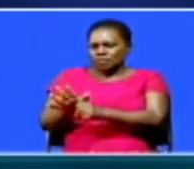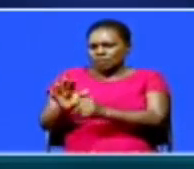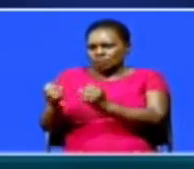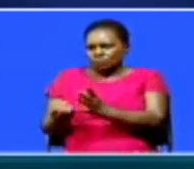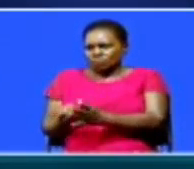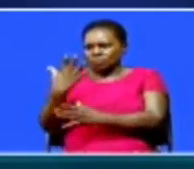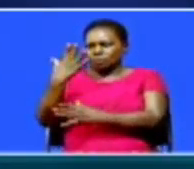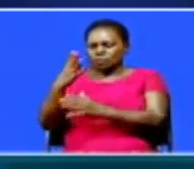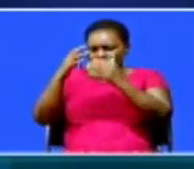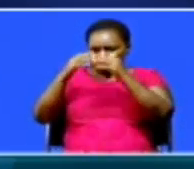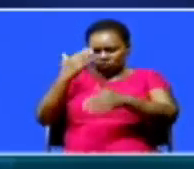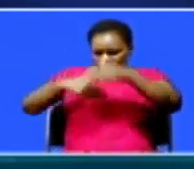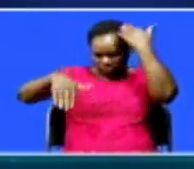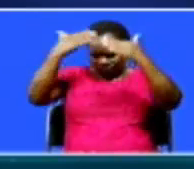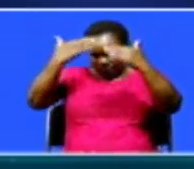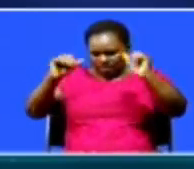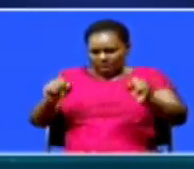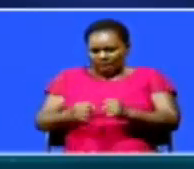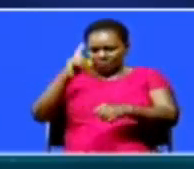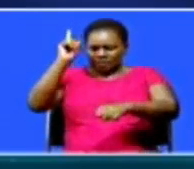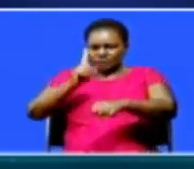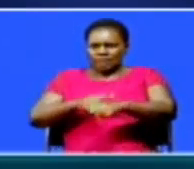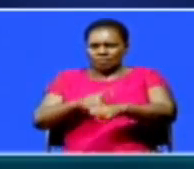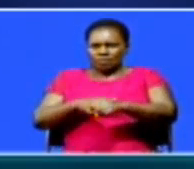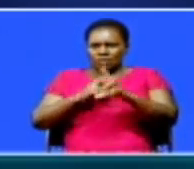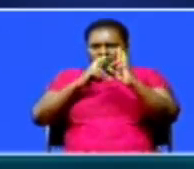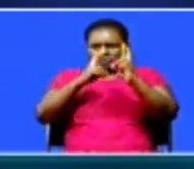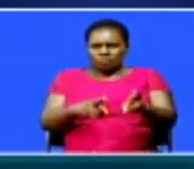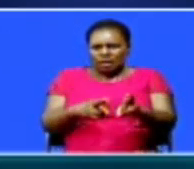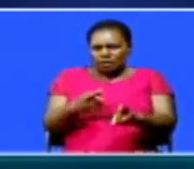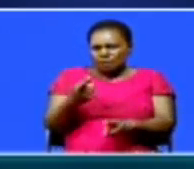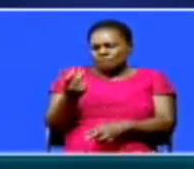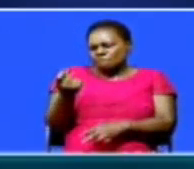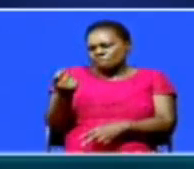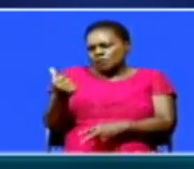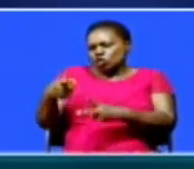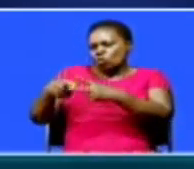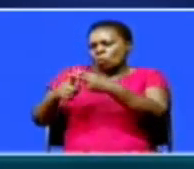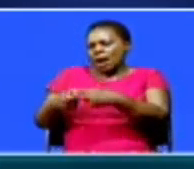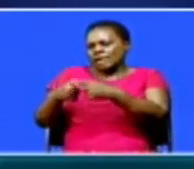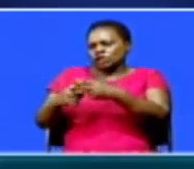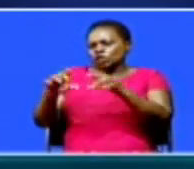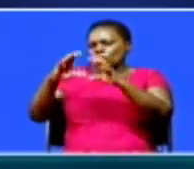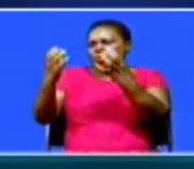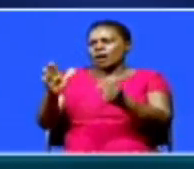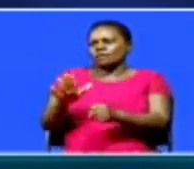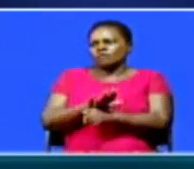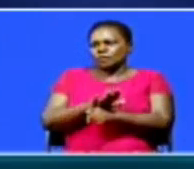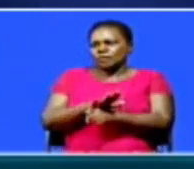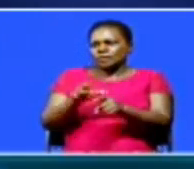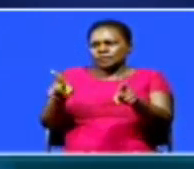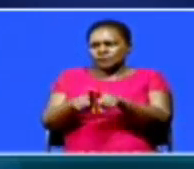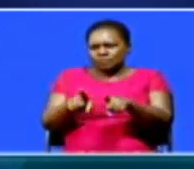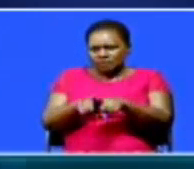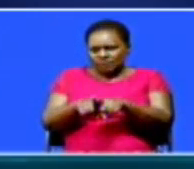unveiled at the institution. This comes in the wake of reports of a shortage of the ventilators from across the globe. The prototype took